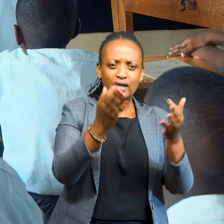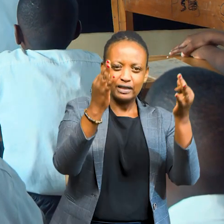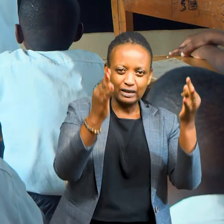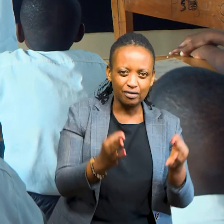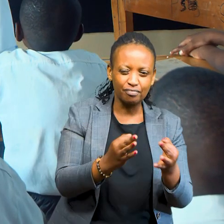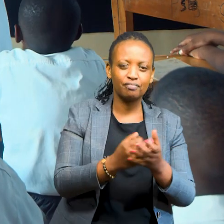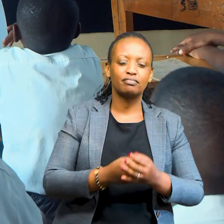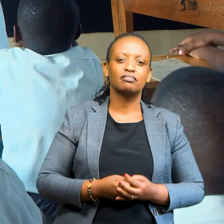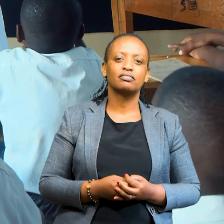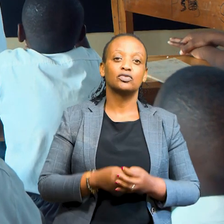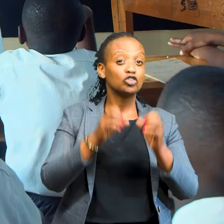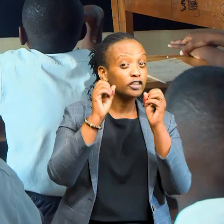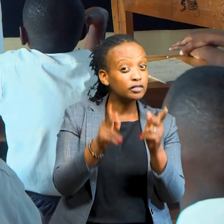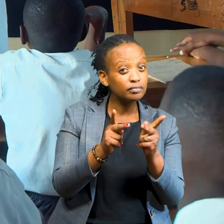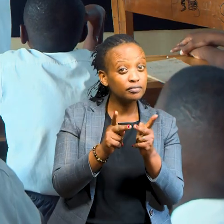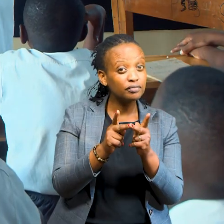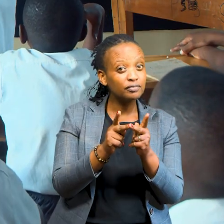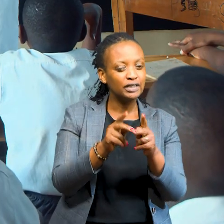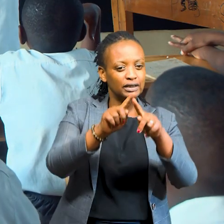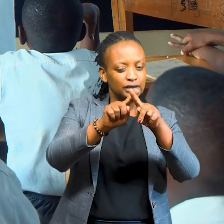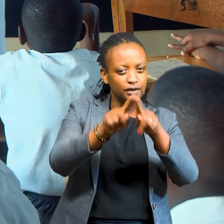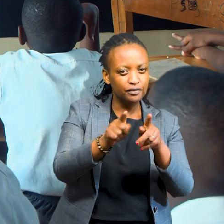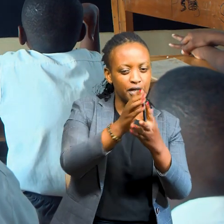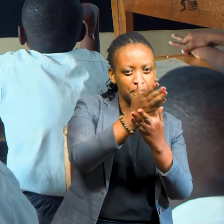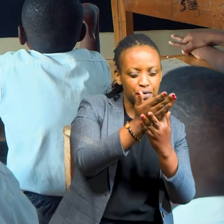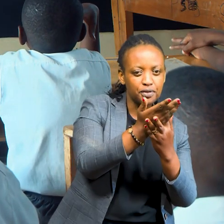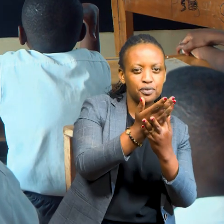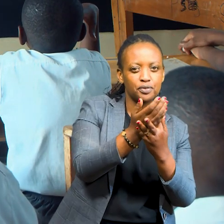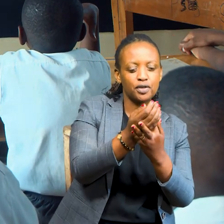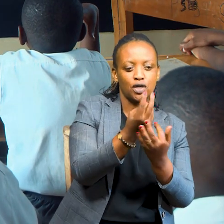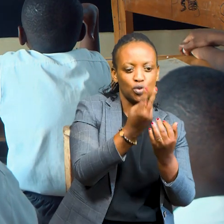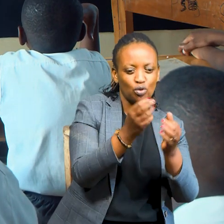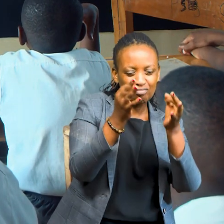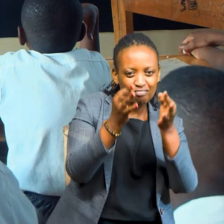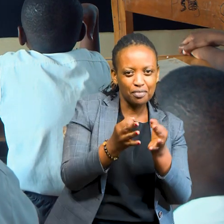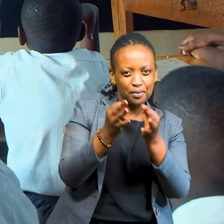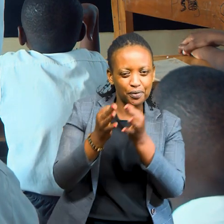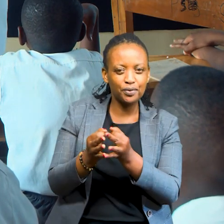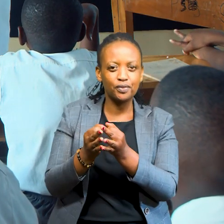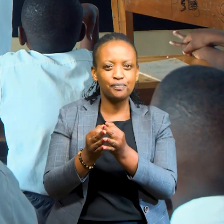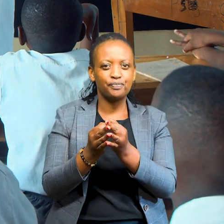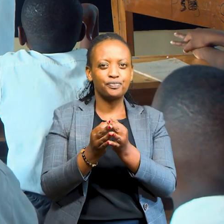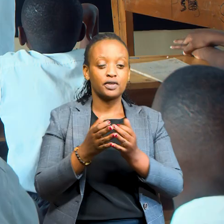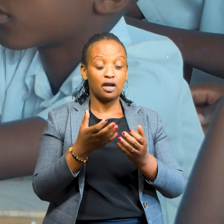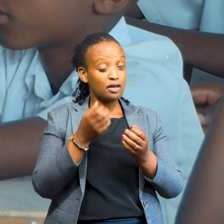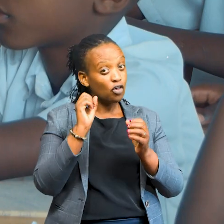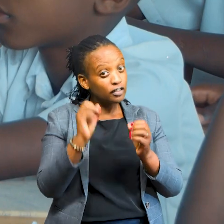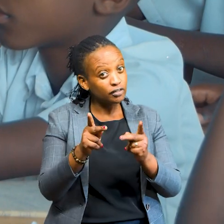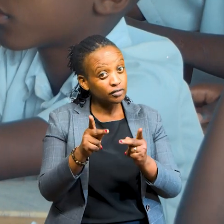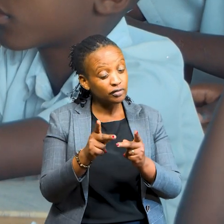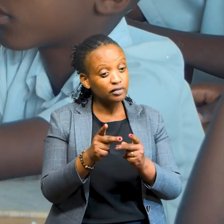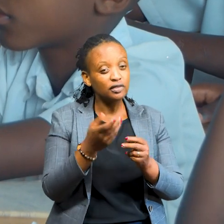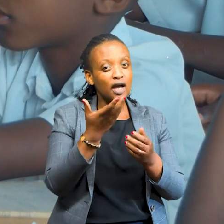any sequence, okay, the difference between two consecutive terms,